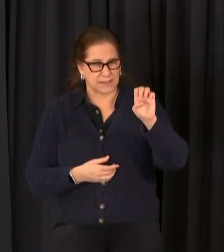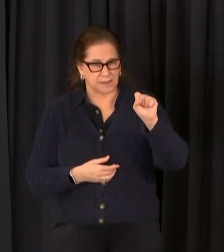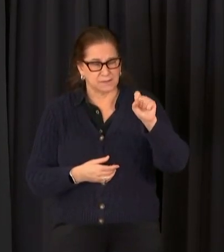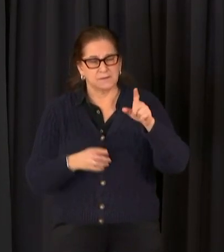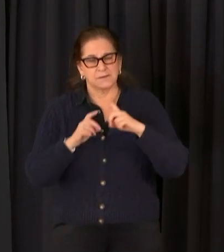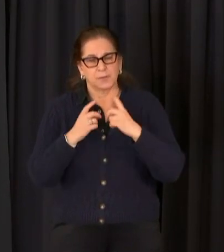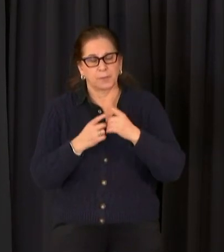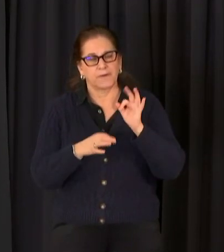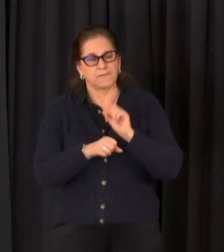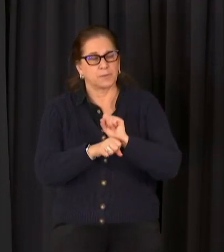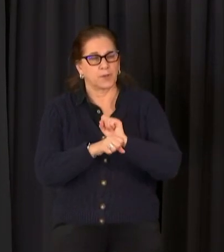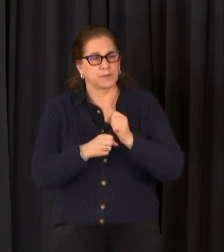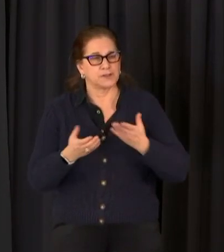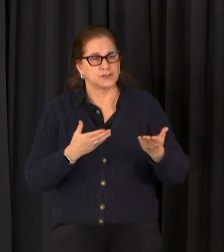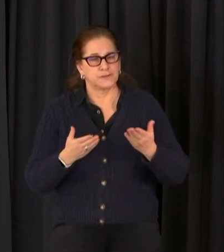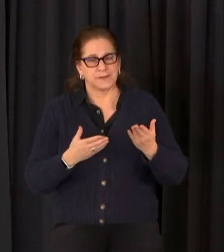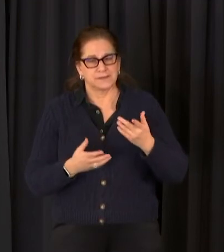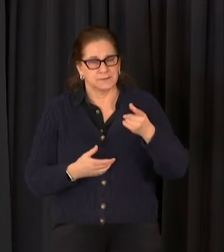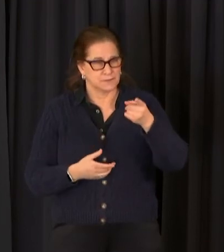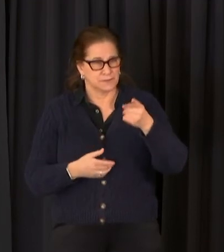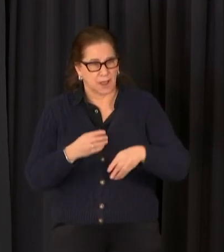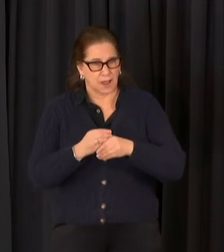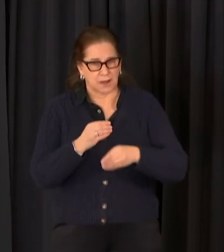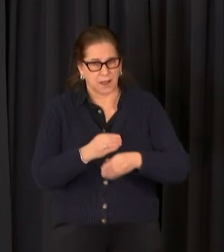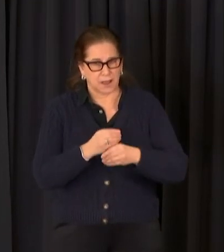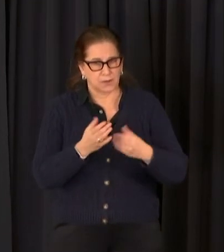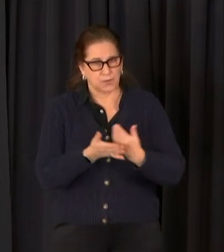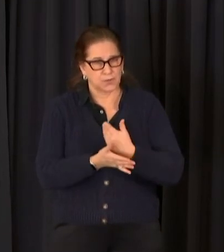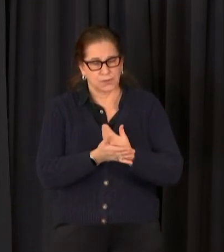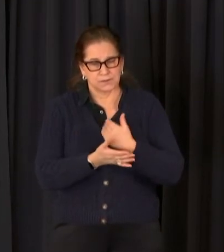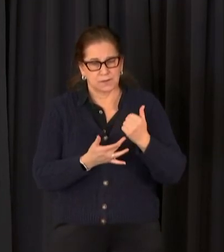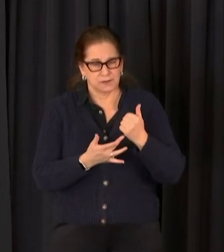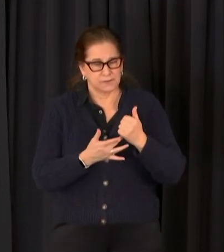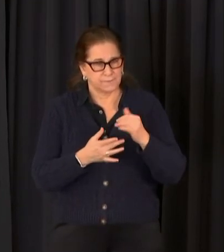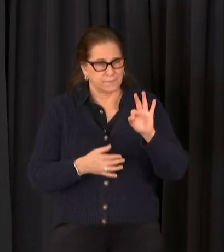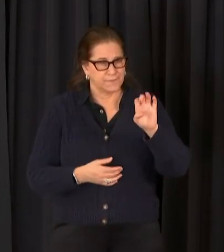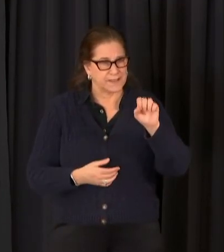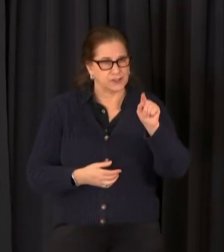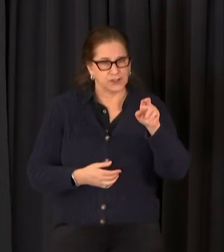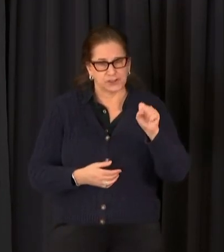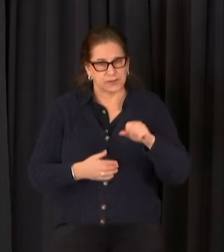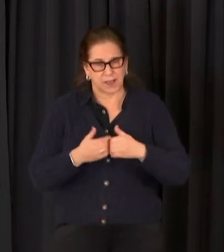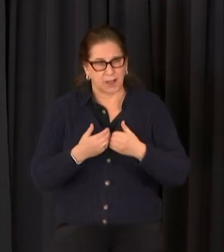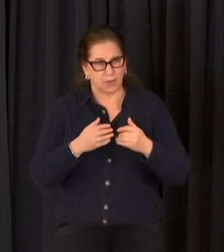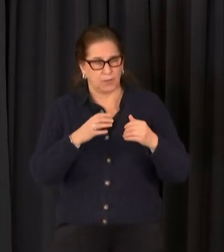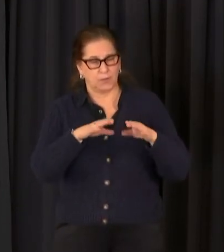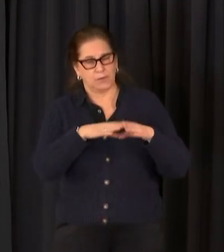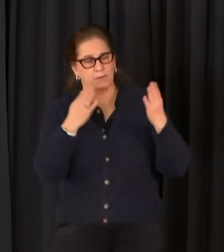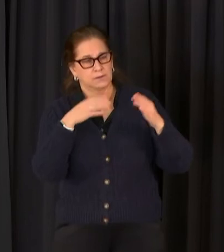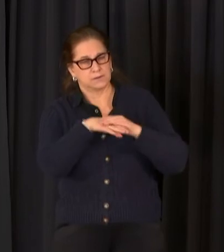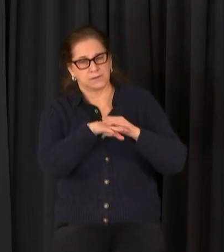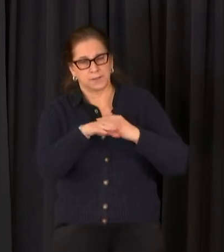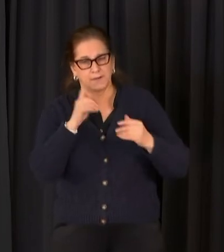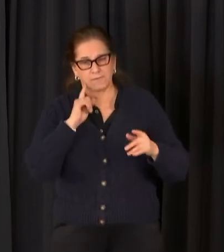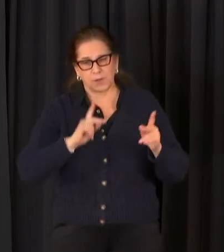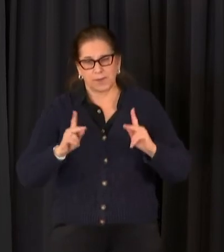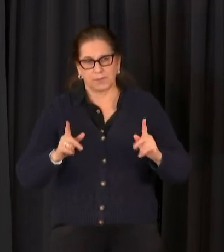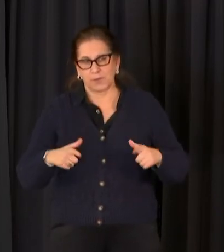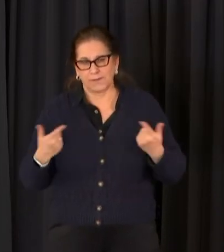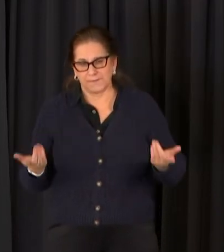their landline and still can't get through? So thank you for that question. You know, before I came in today, I had an opportunity, because